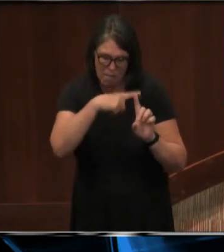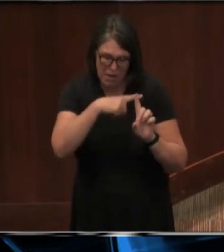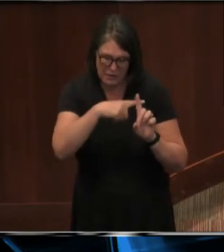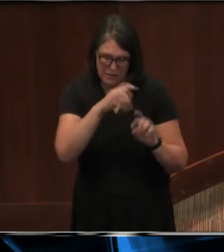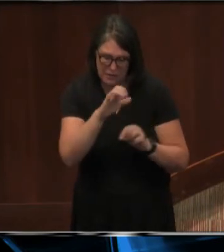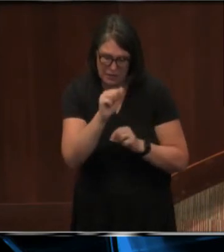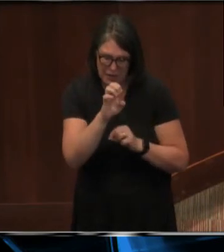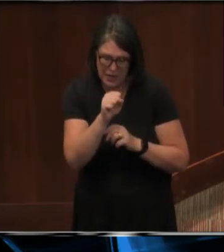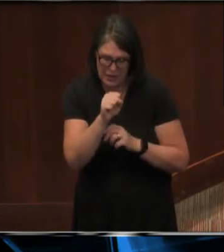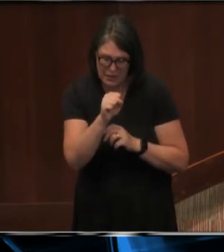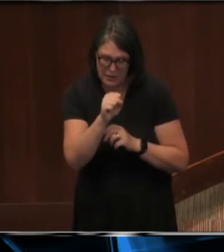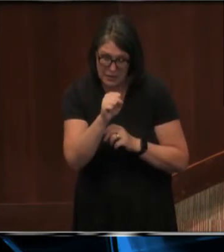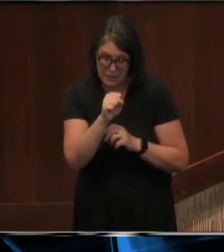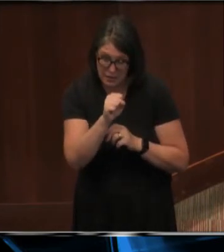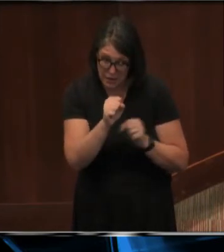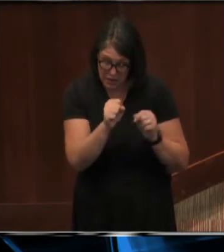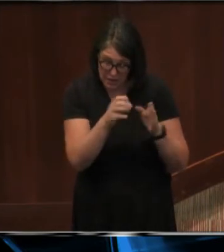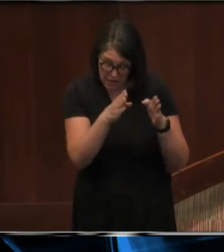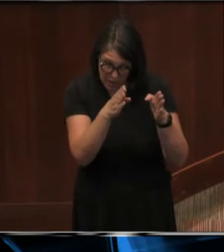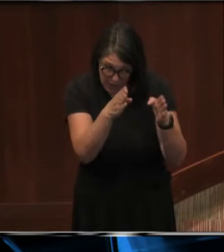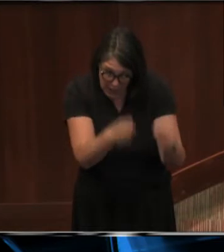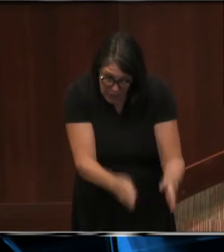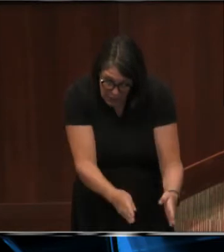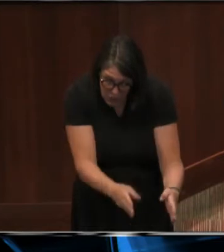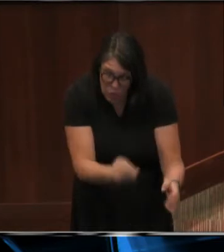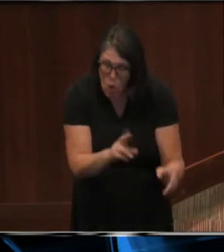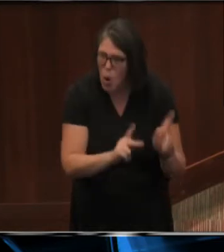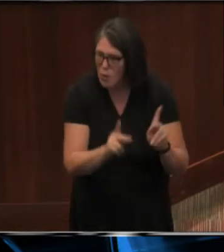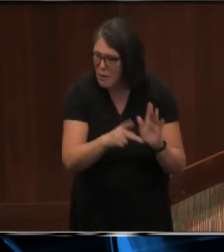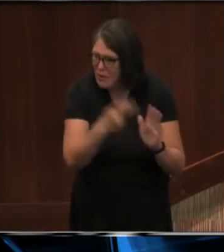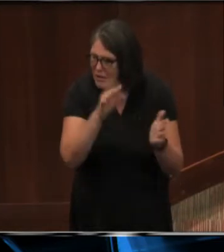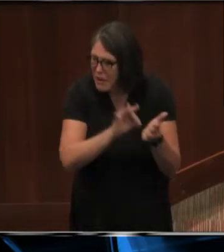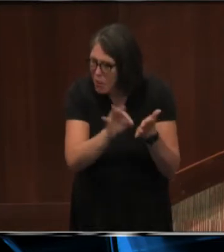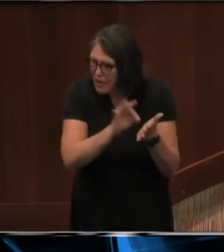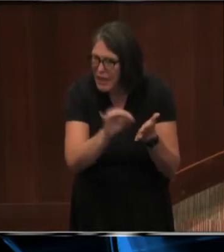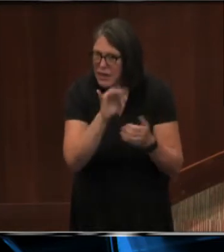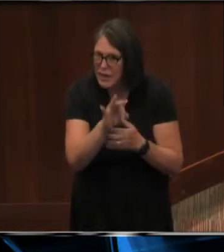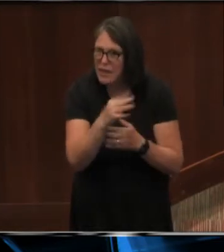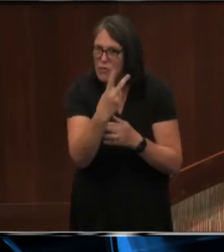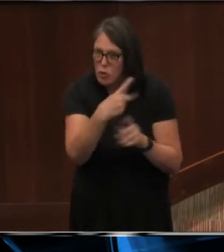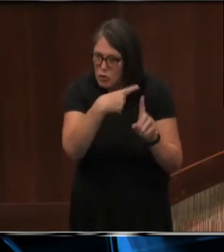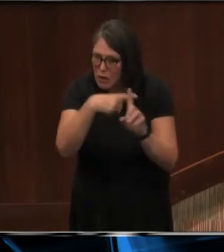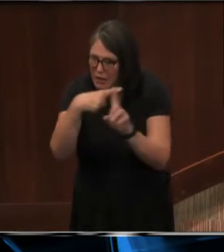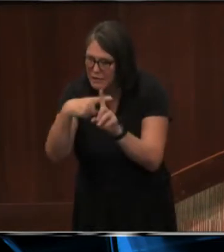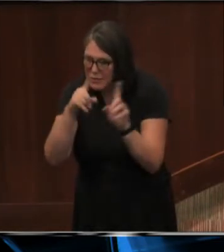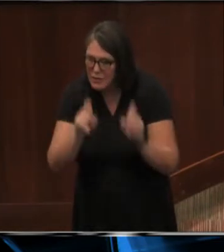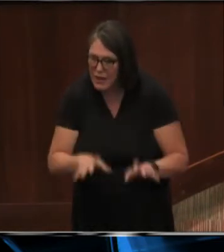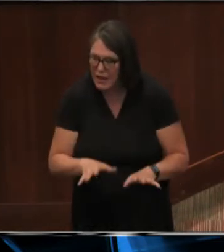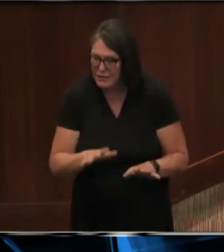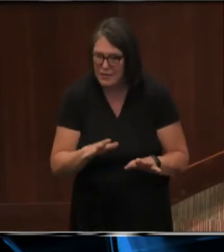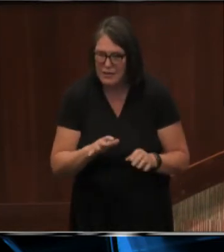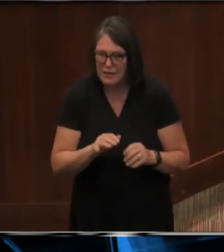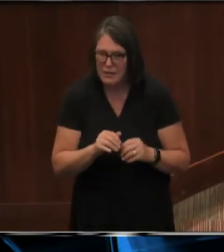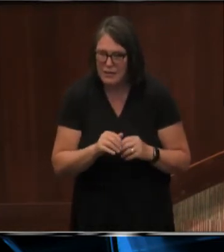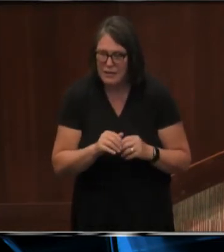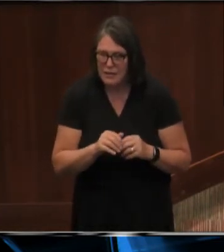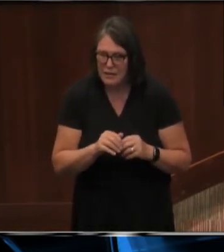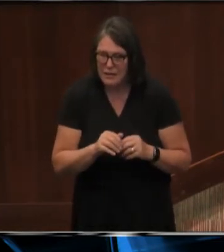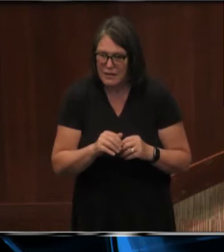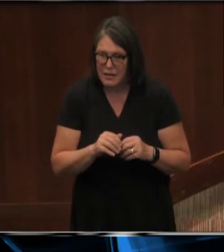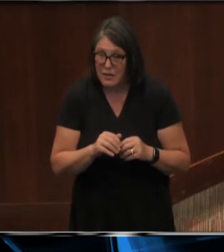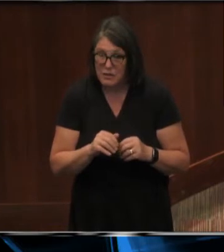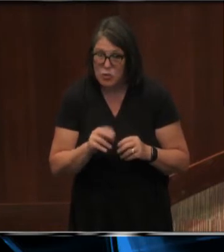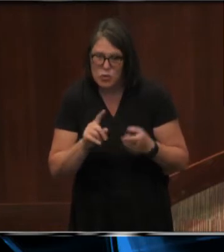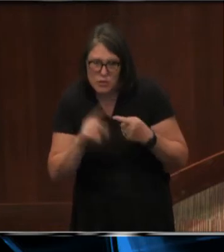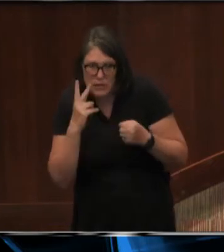cases. Are they individuals, or are people double counted if they have 2 positive tests, if they're ruling out that they're over the